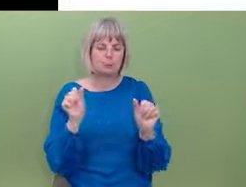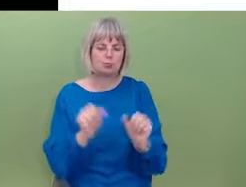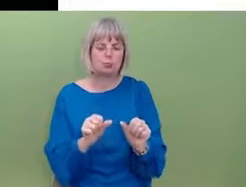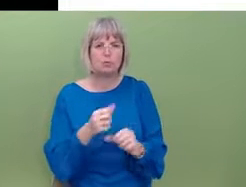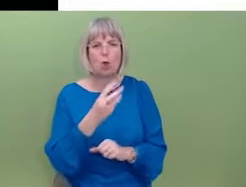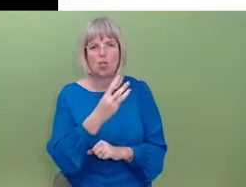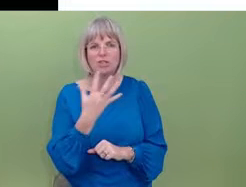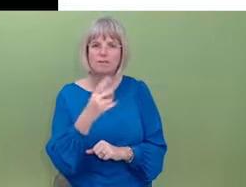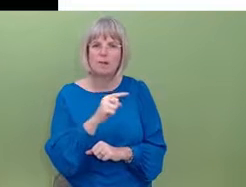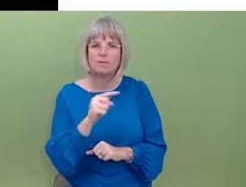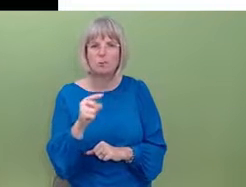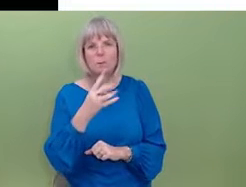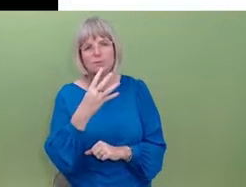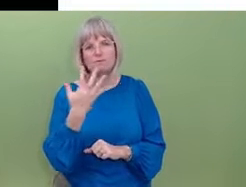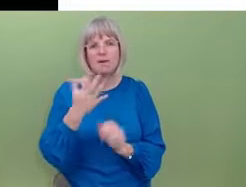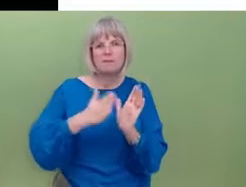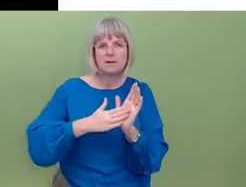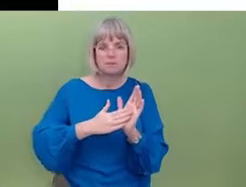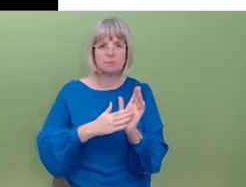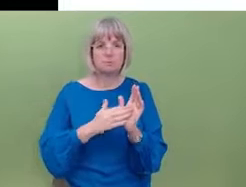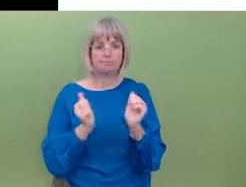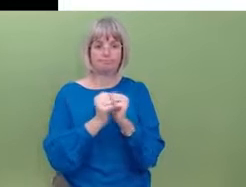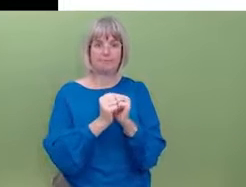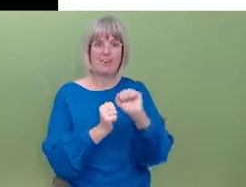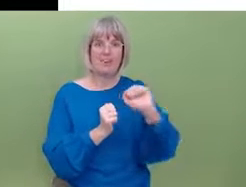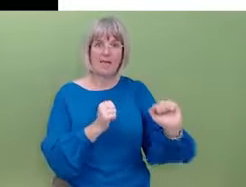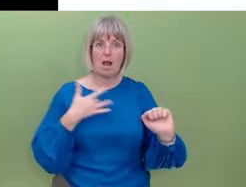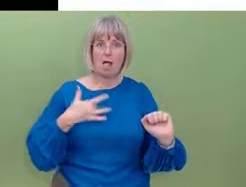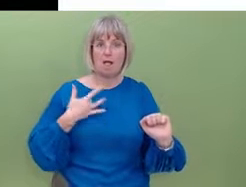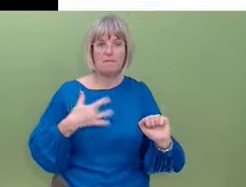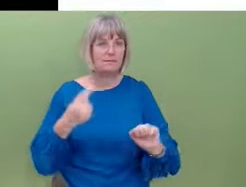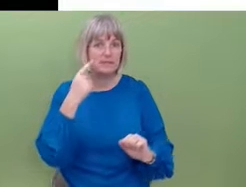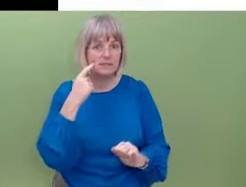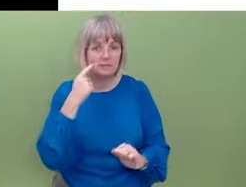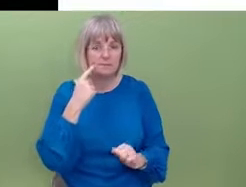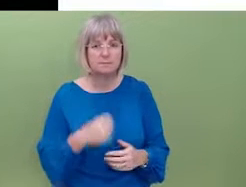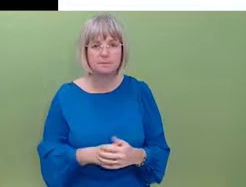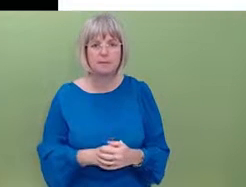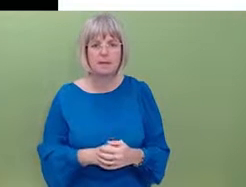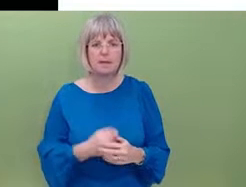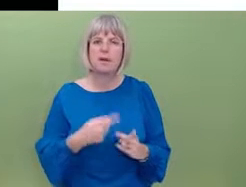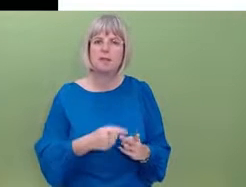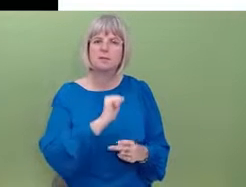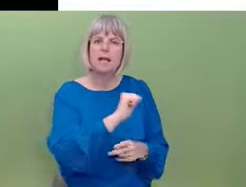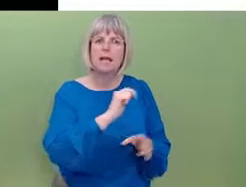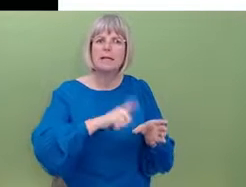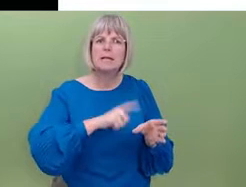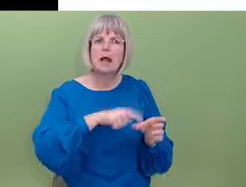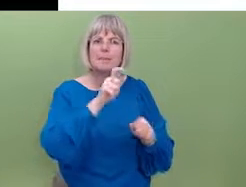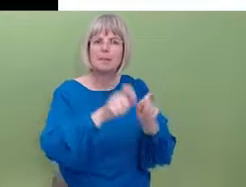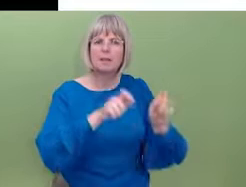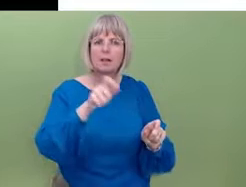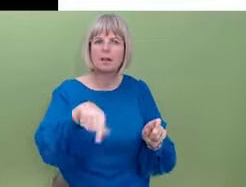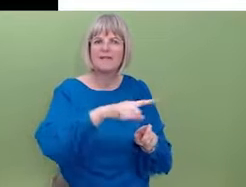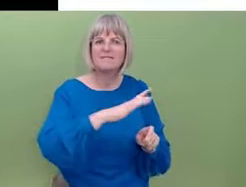young person's day-to-day life easier, and young people feel like they're managed to kind of find